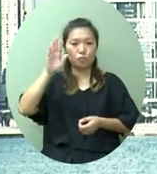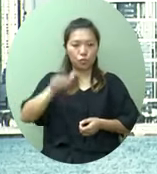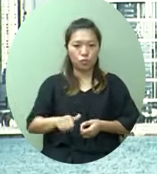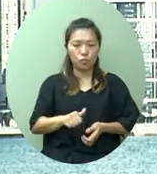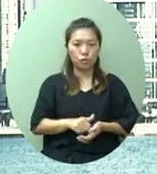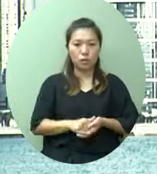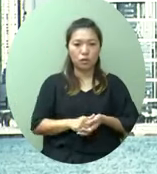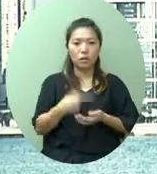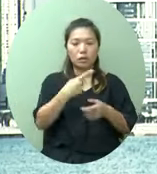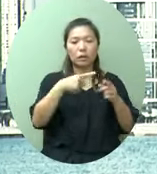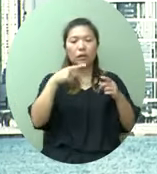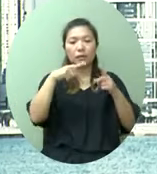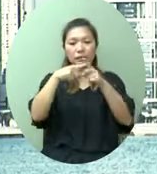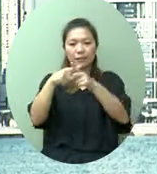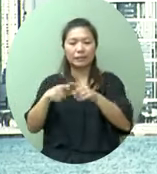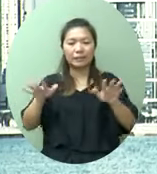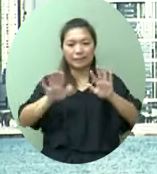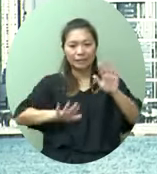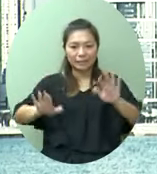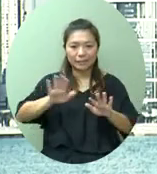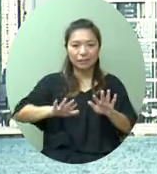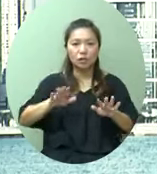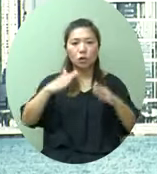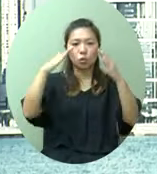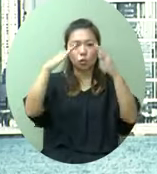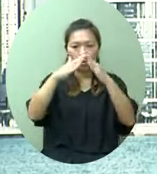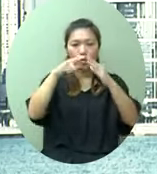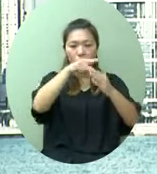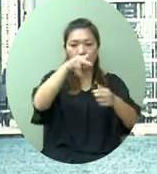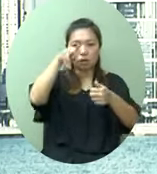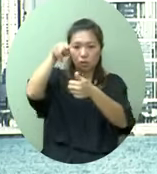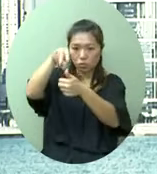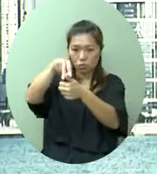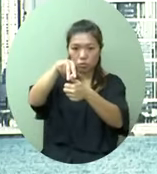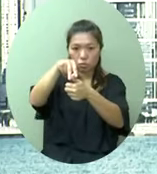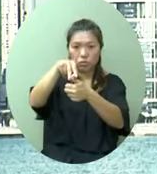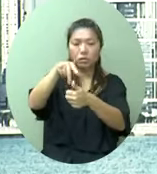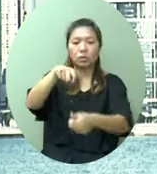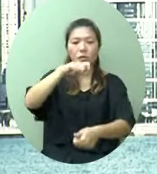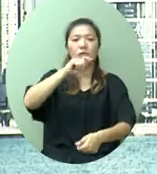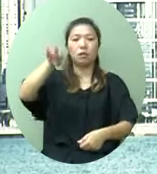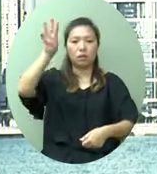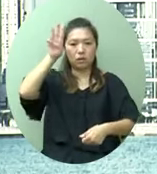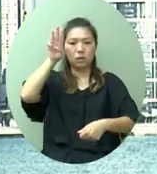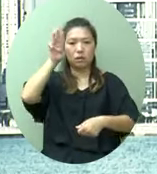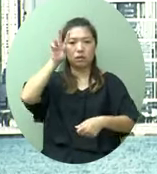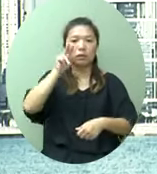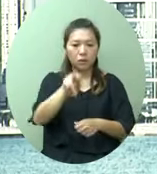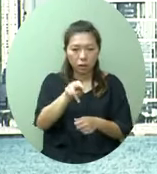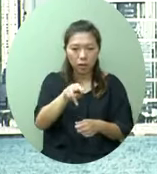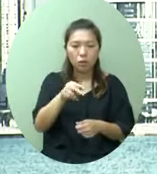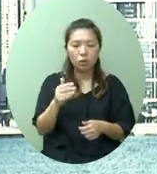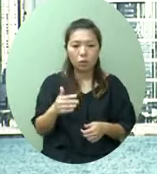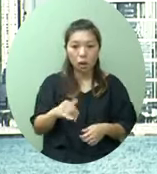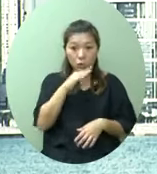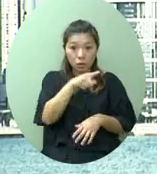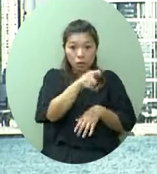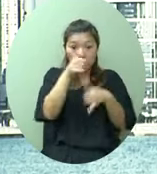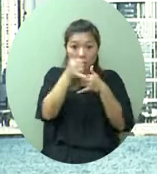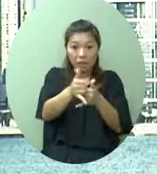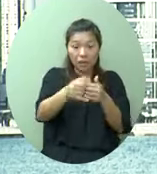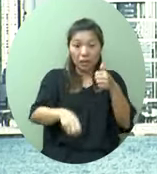our position is we will act in strict accordance with the basic law requirement, the national security law requirement, and